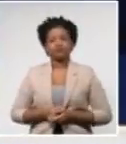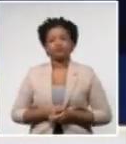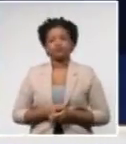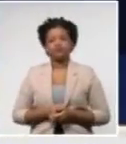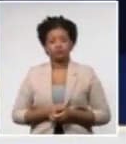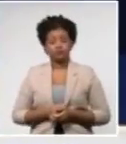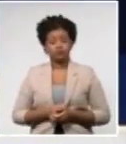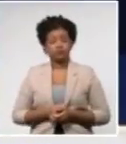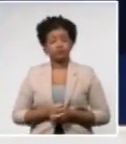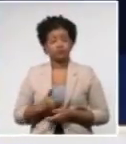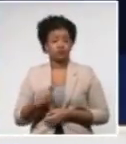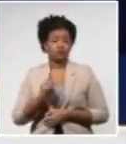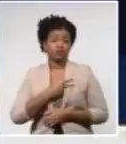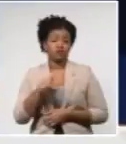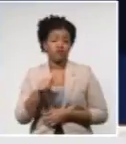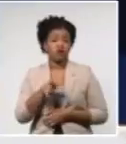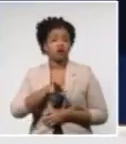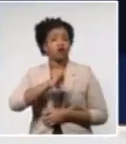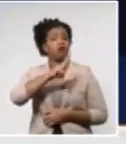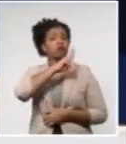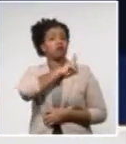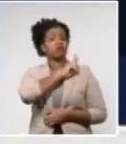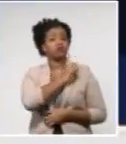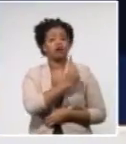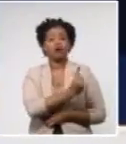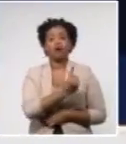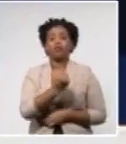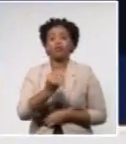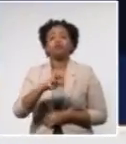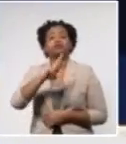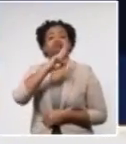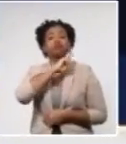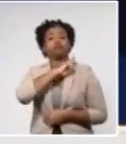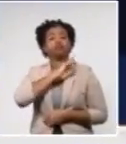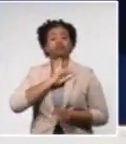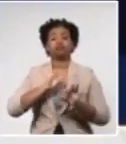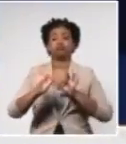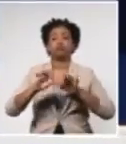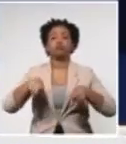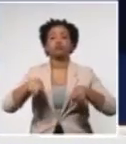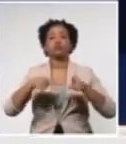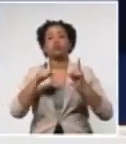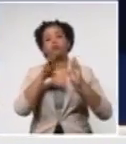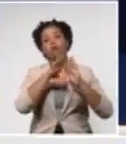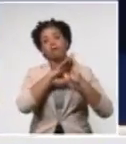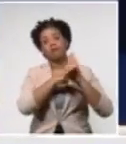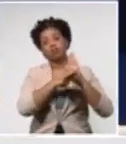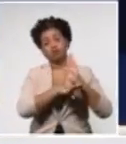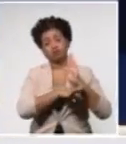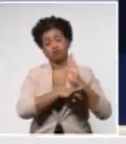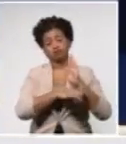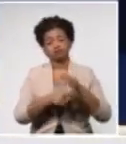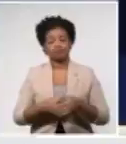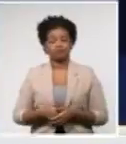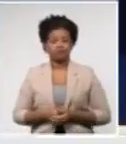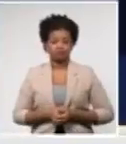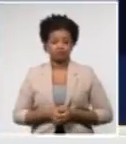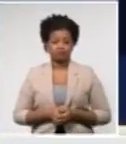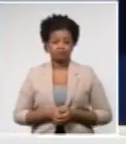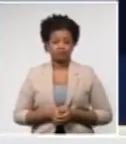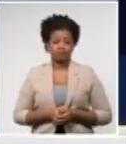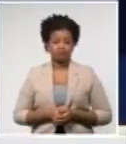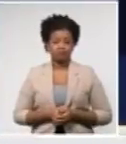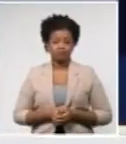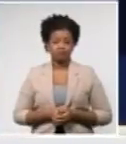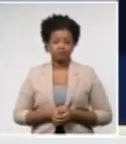our moment, what each and every person should do while these phases are implemented. I want